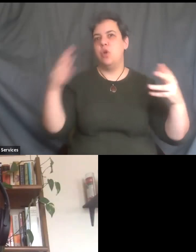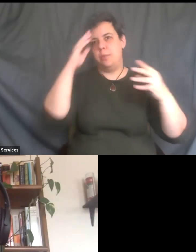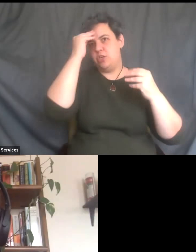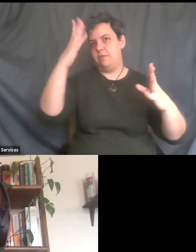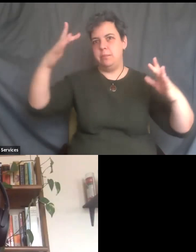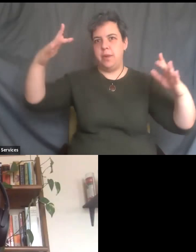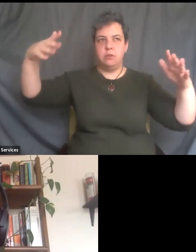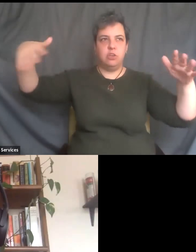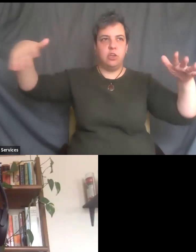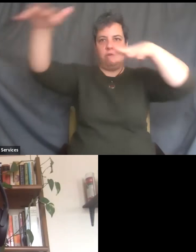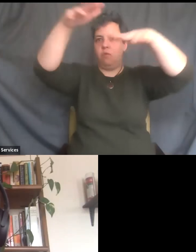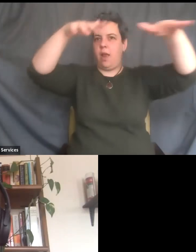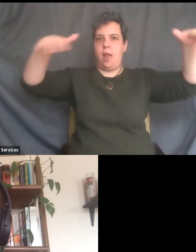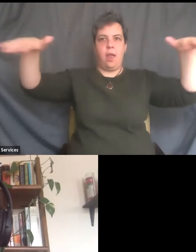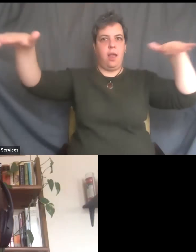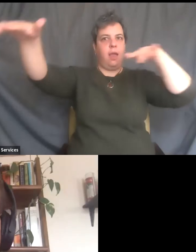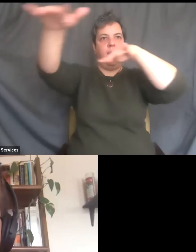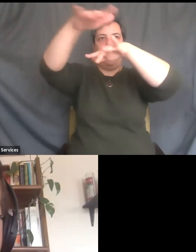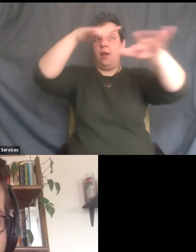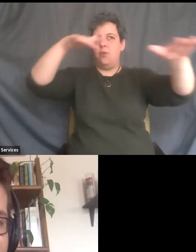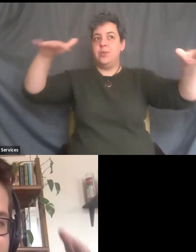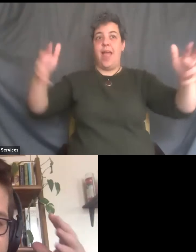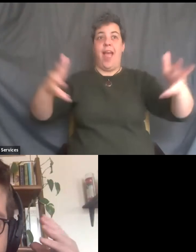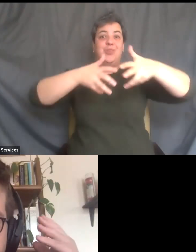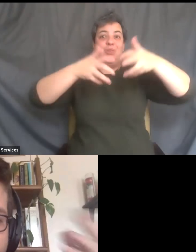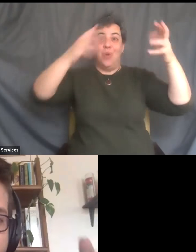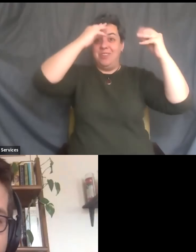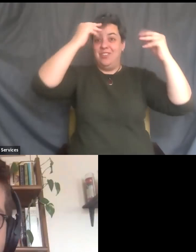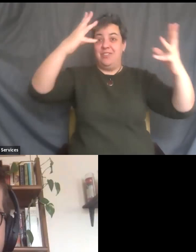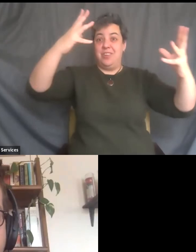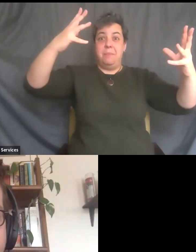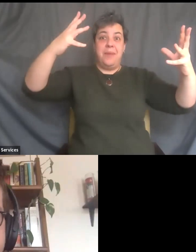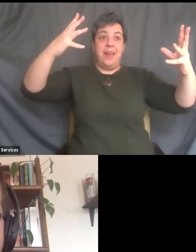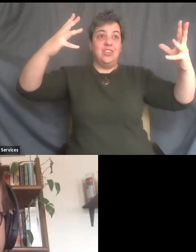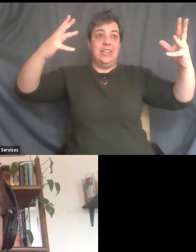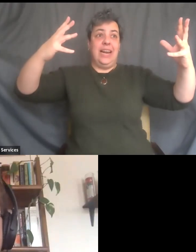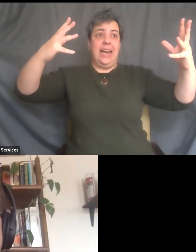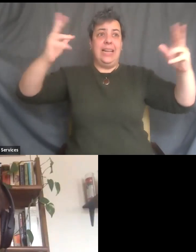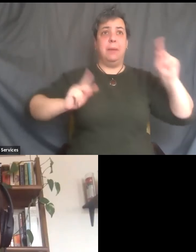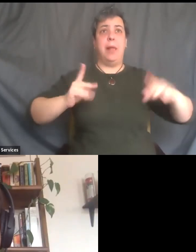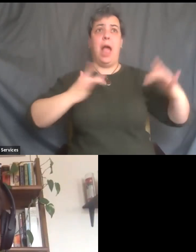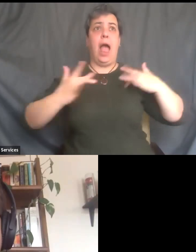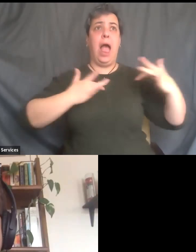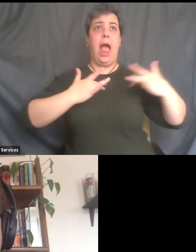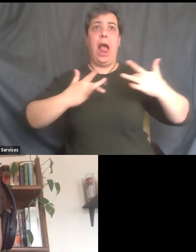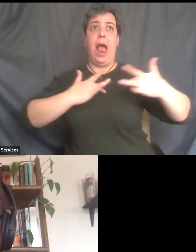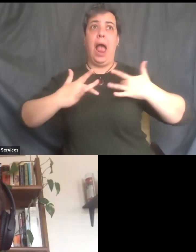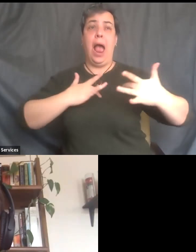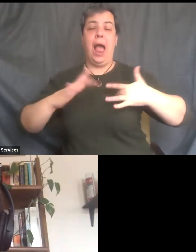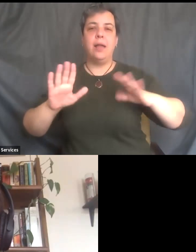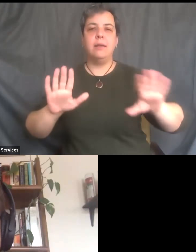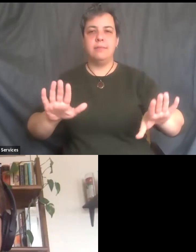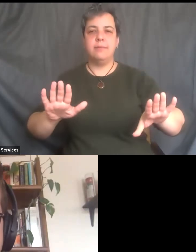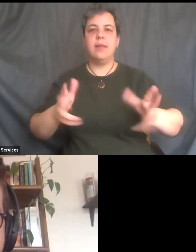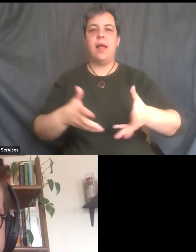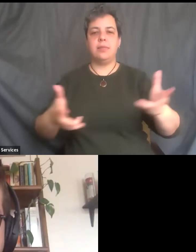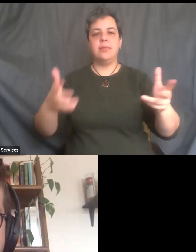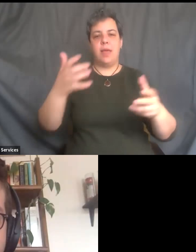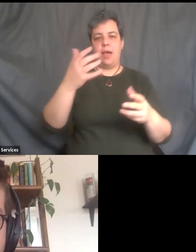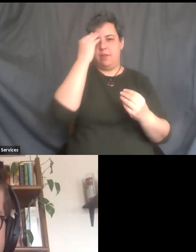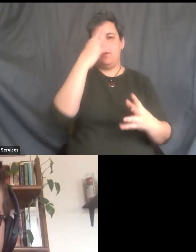and so much of it is excitable and wrong, and it's really frustrating. And I can only